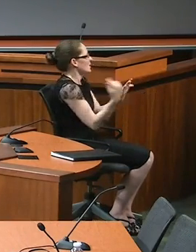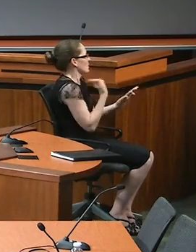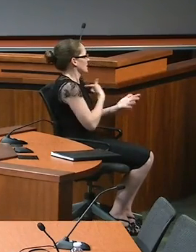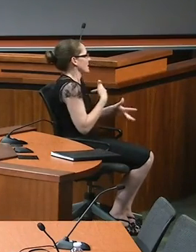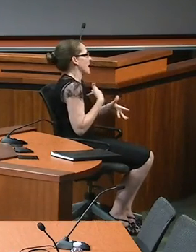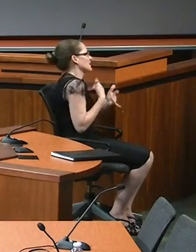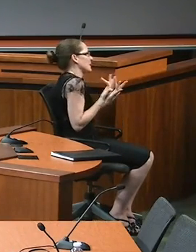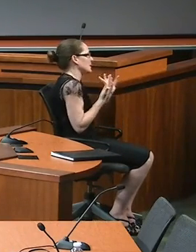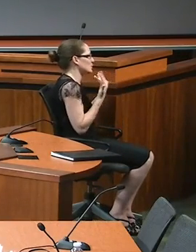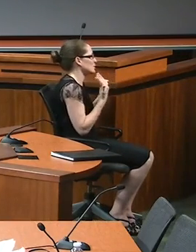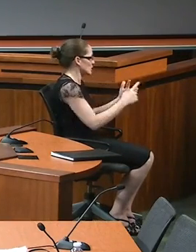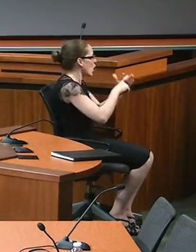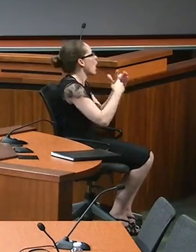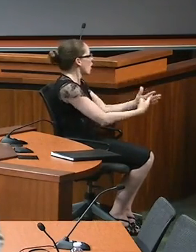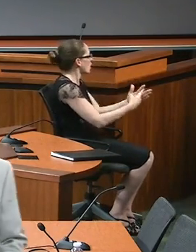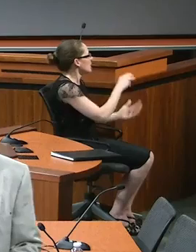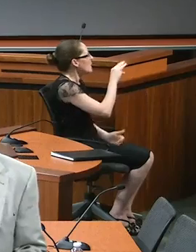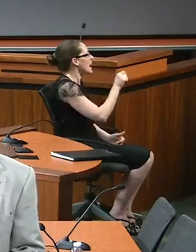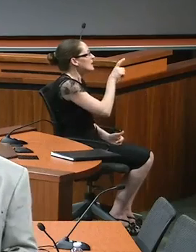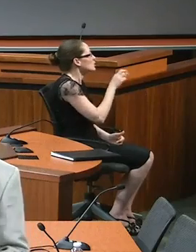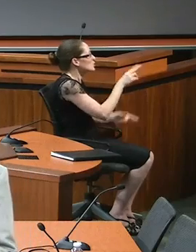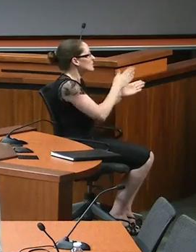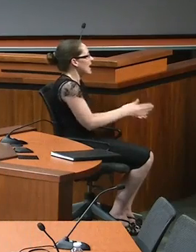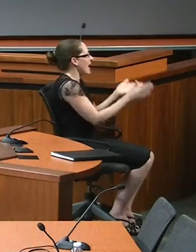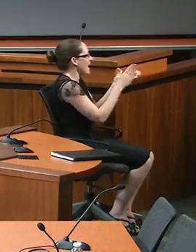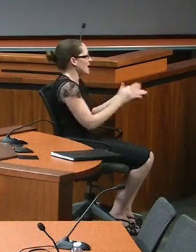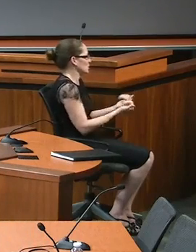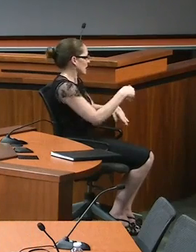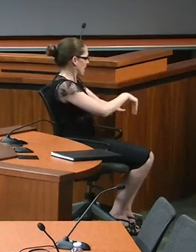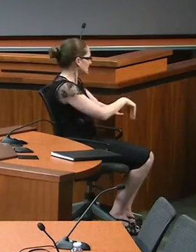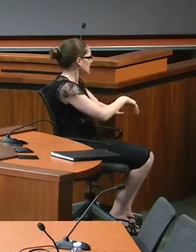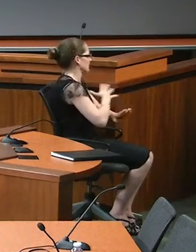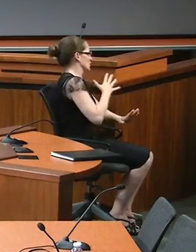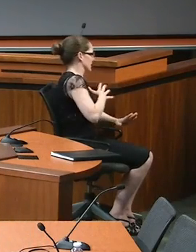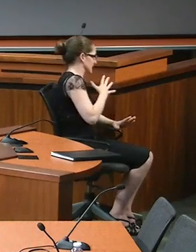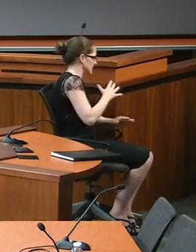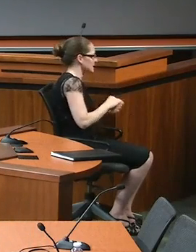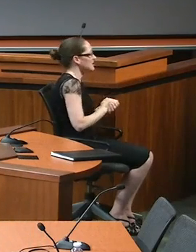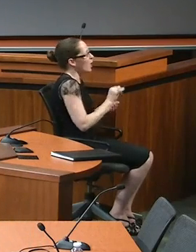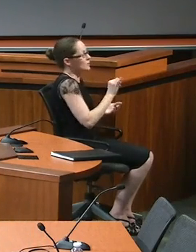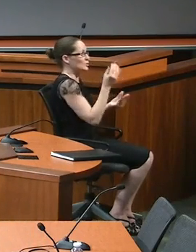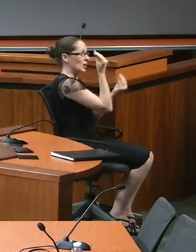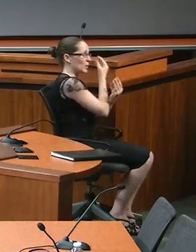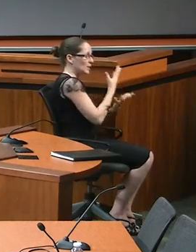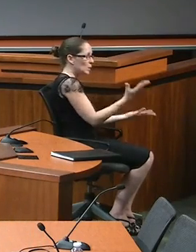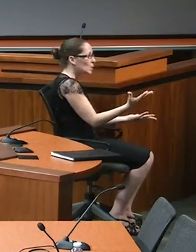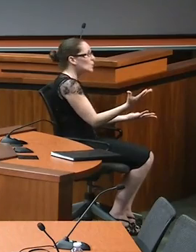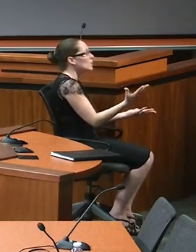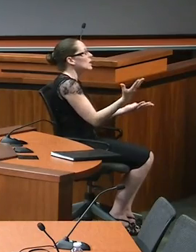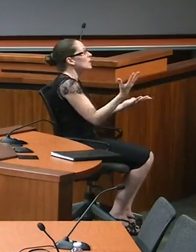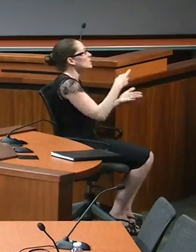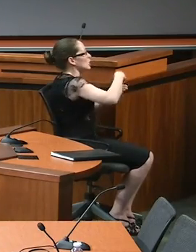master plan process officially tonight, and also to share with you what has come out of the hydrology